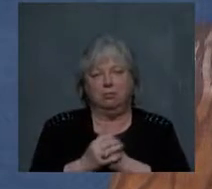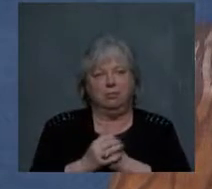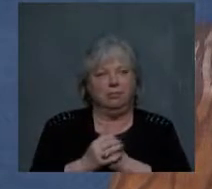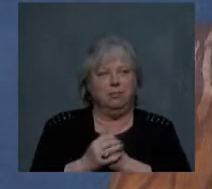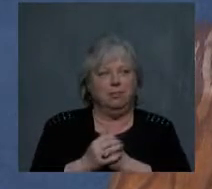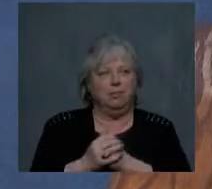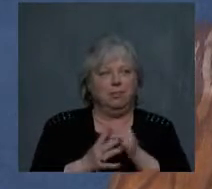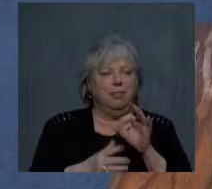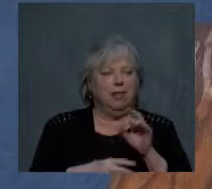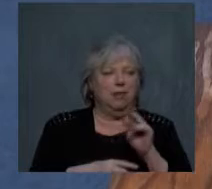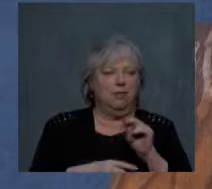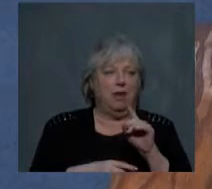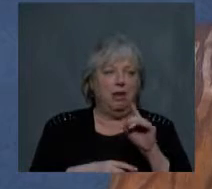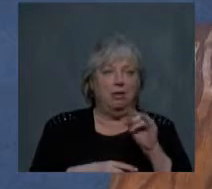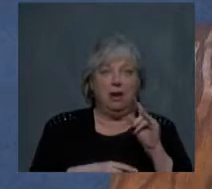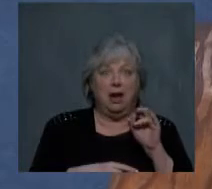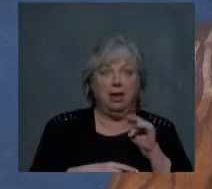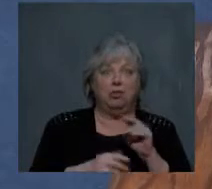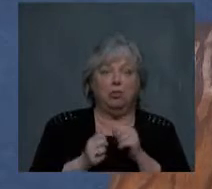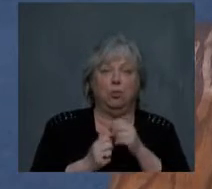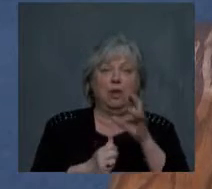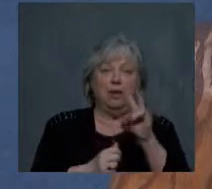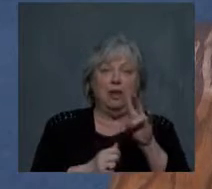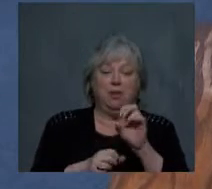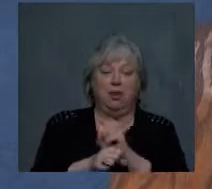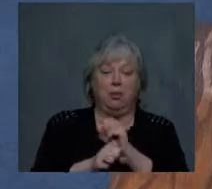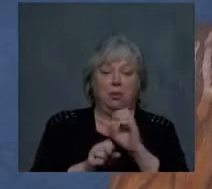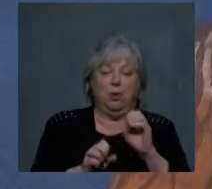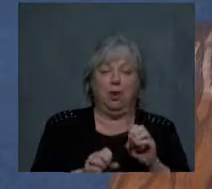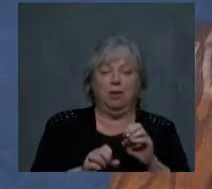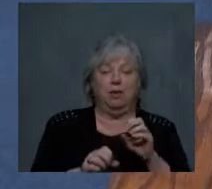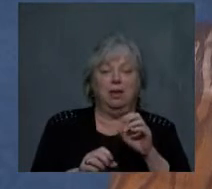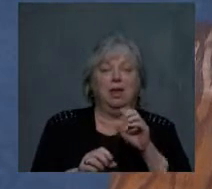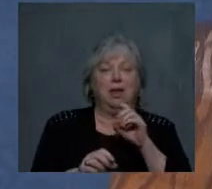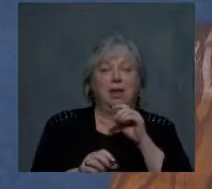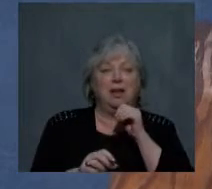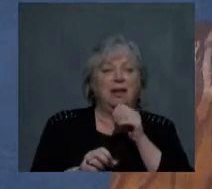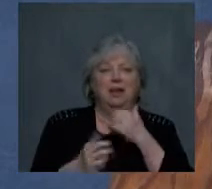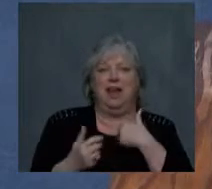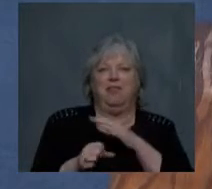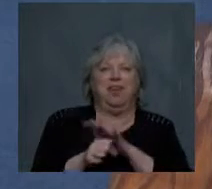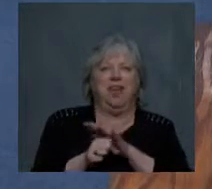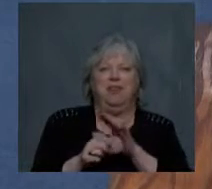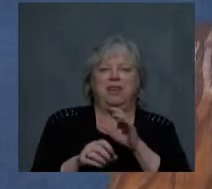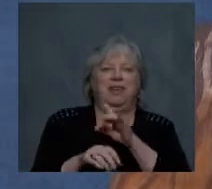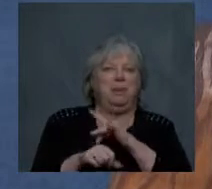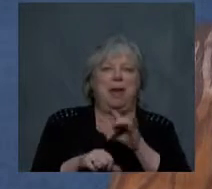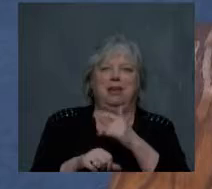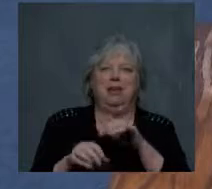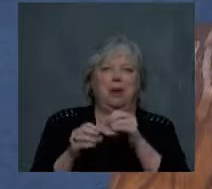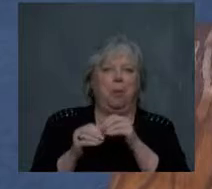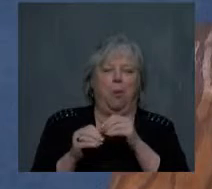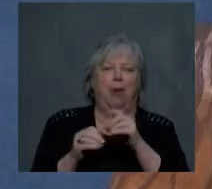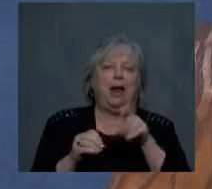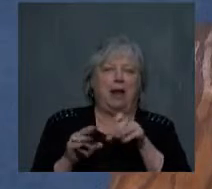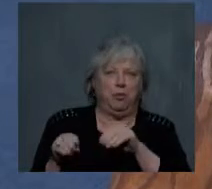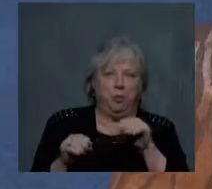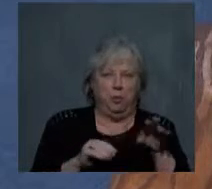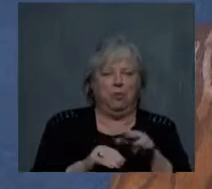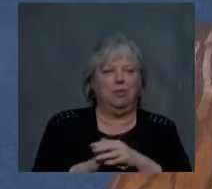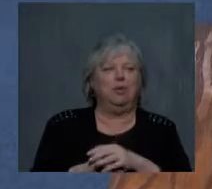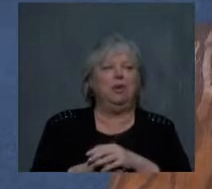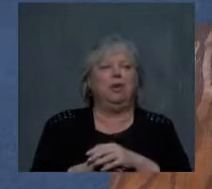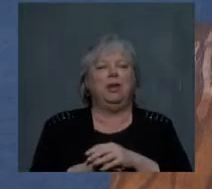The foundation with its 7 employees is now out of space and they've got to move. The foundation has made